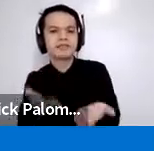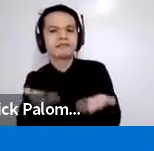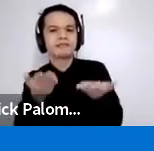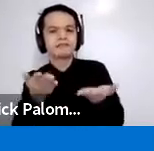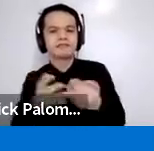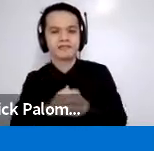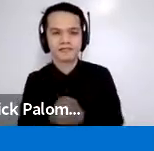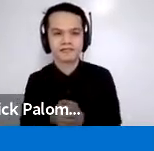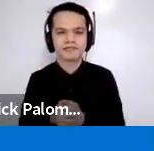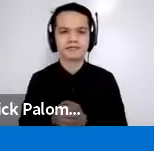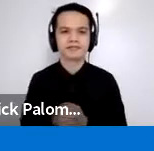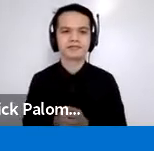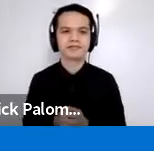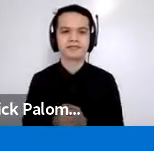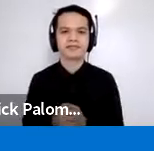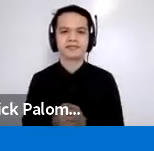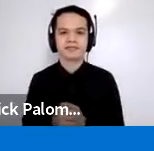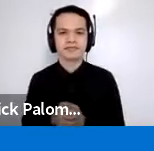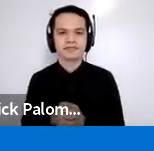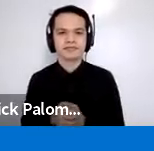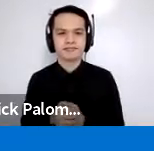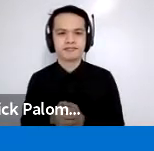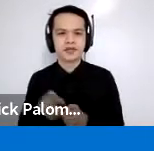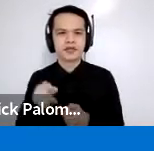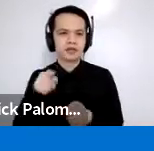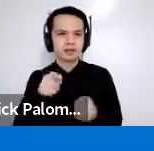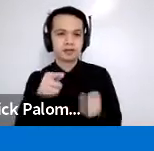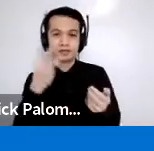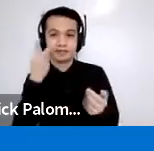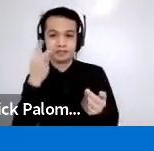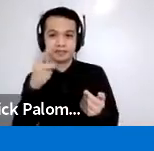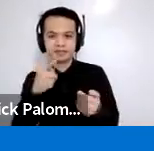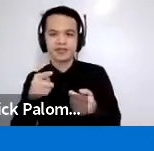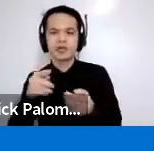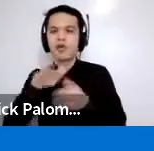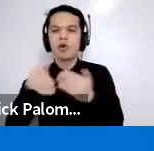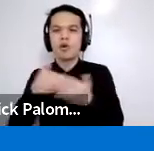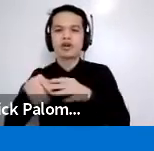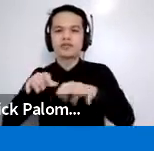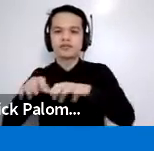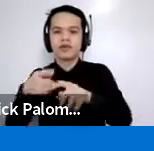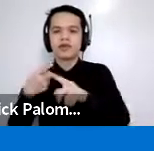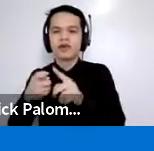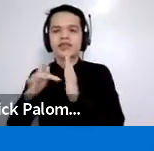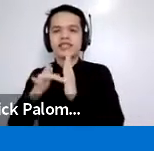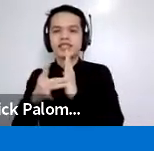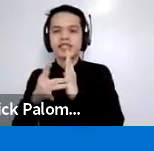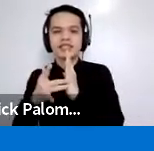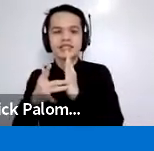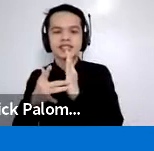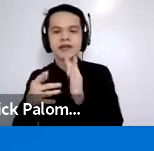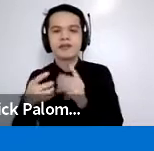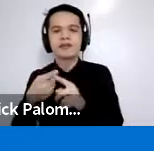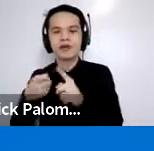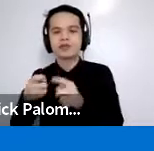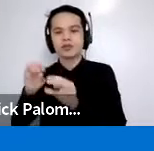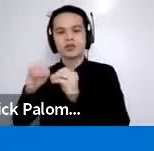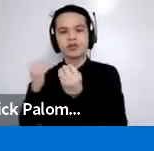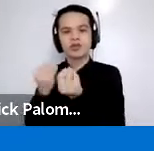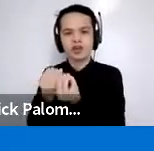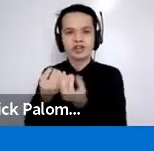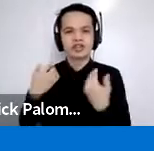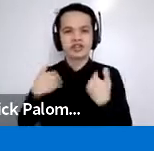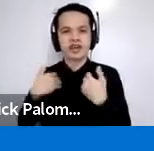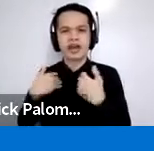The Everybody Ready Manual is a collective effort of a technical working group composed by organizations with complementary expertise. It